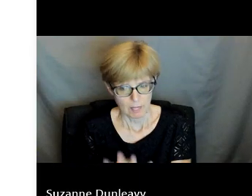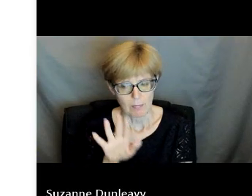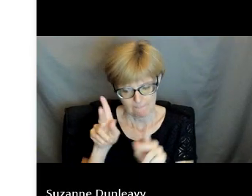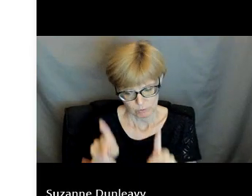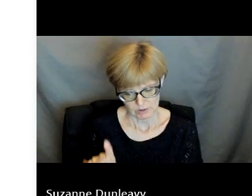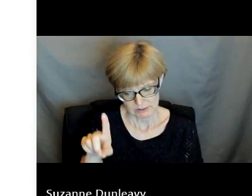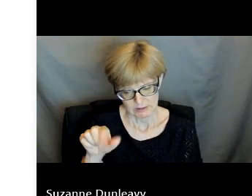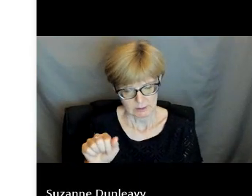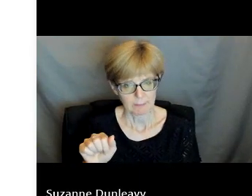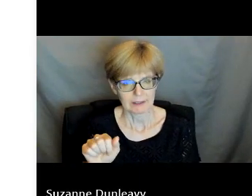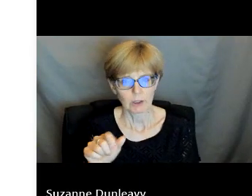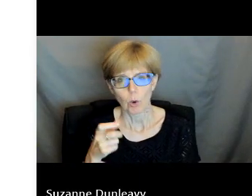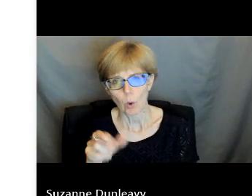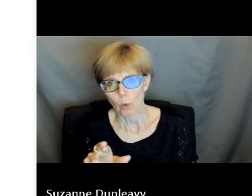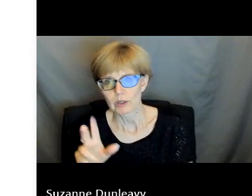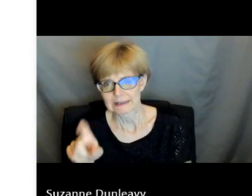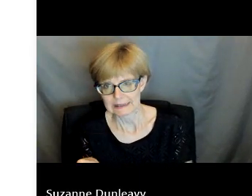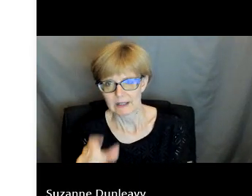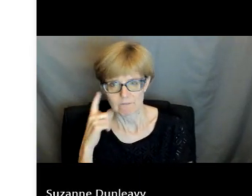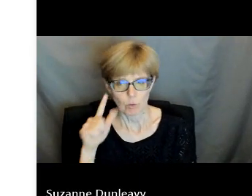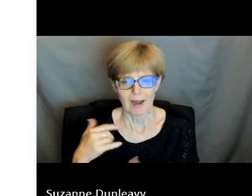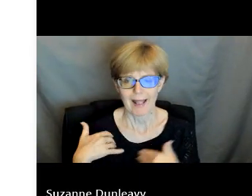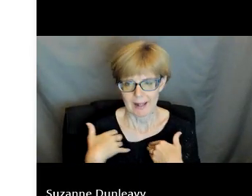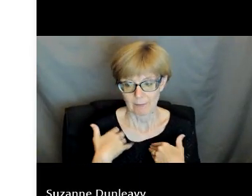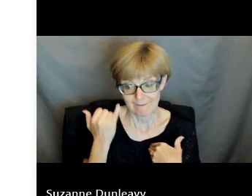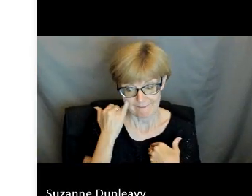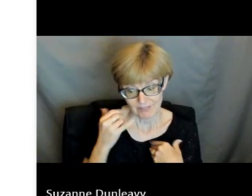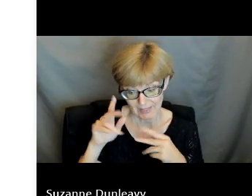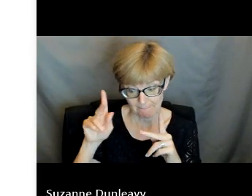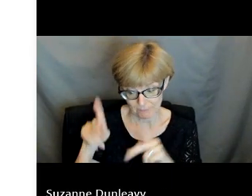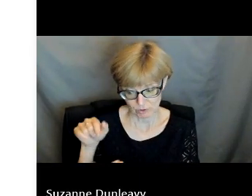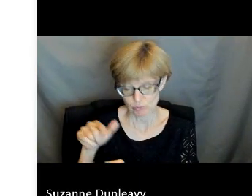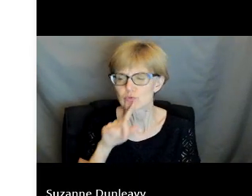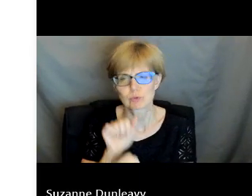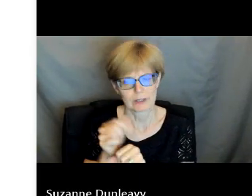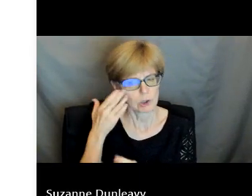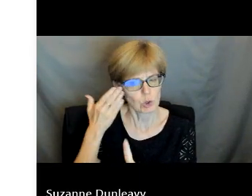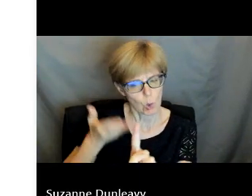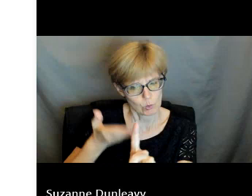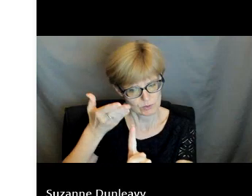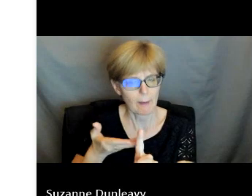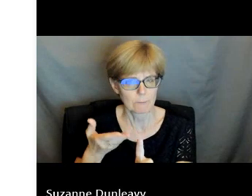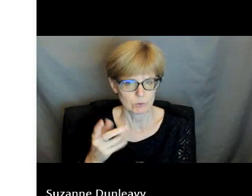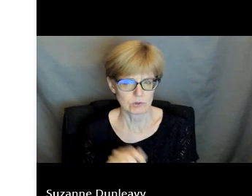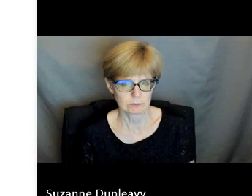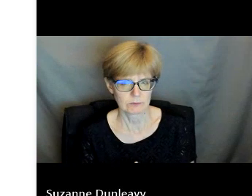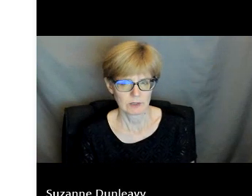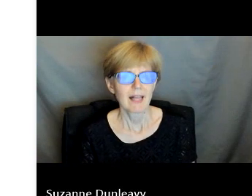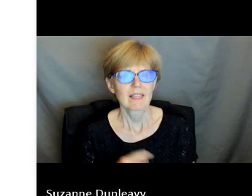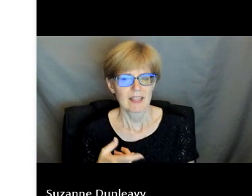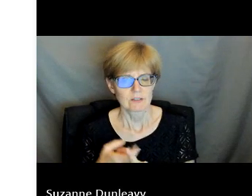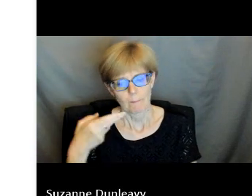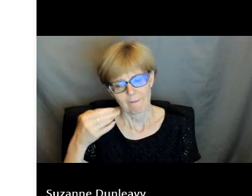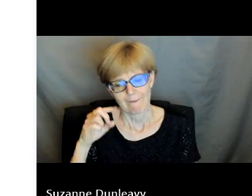when the provider has personal knowledge of the individual. And that's coming from that HUD 2020